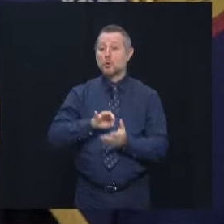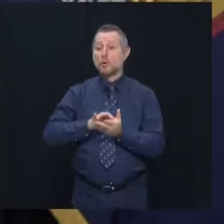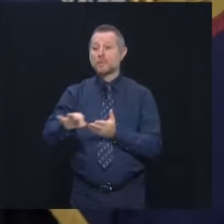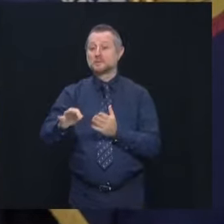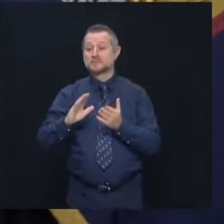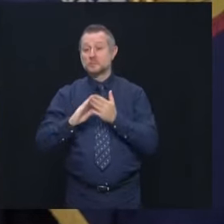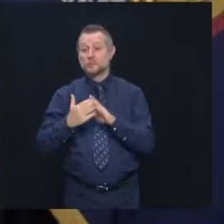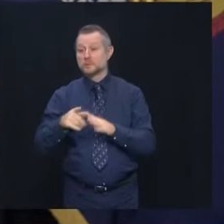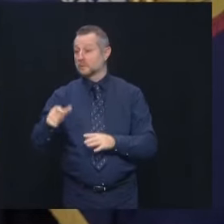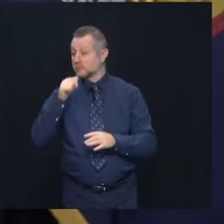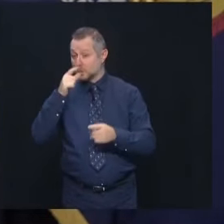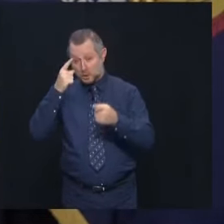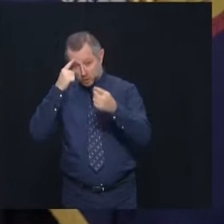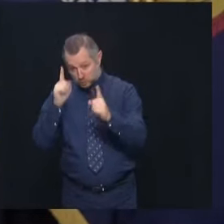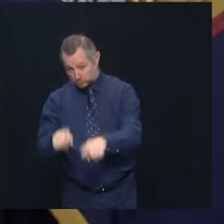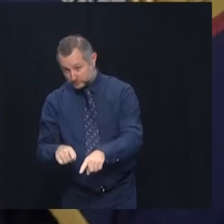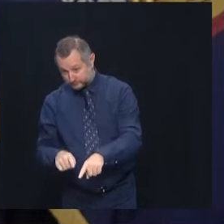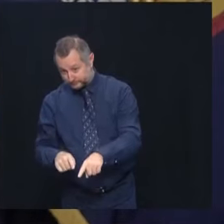agree,